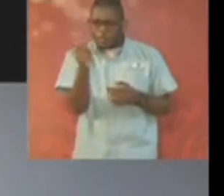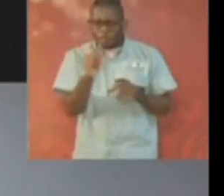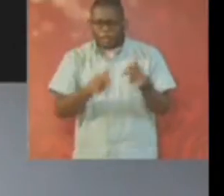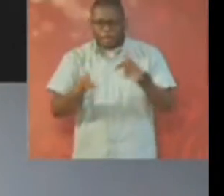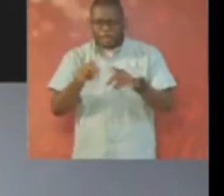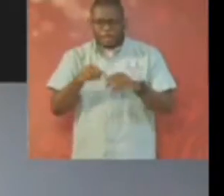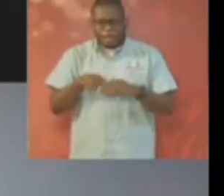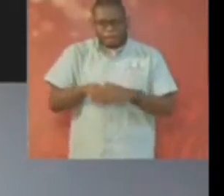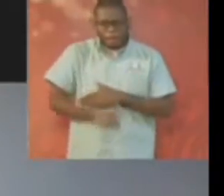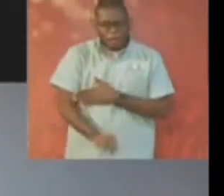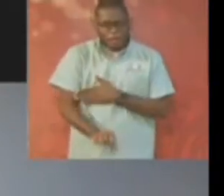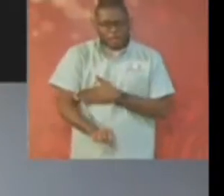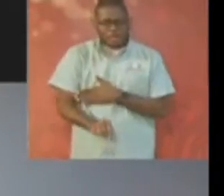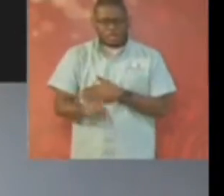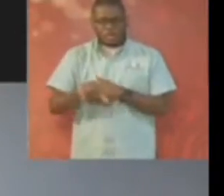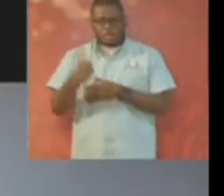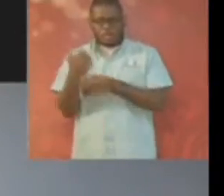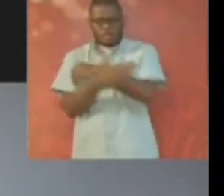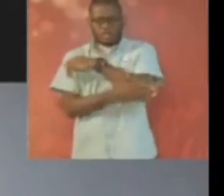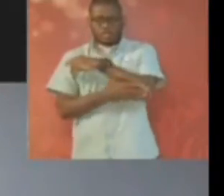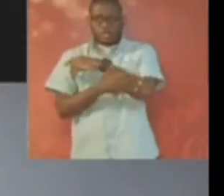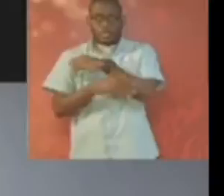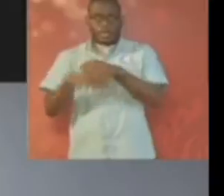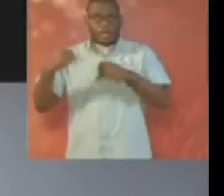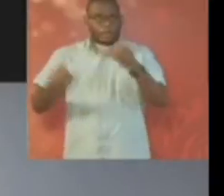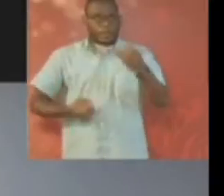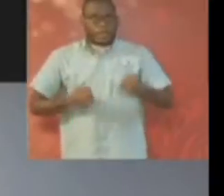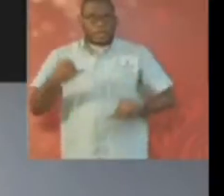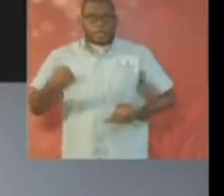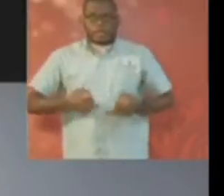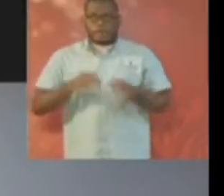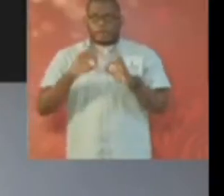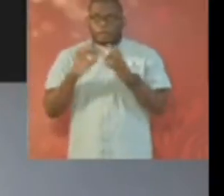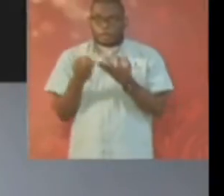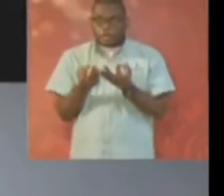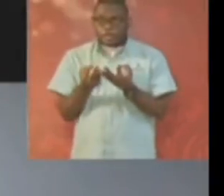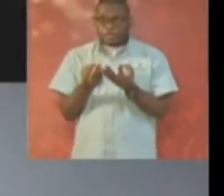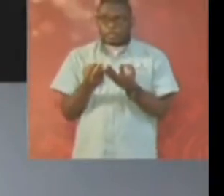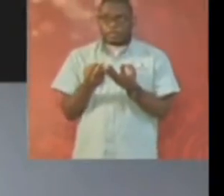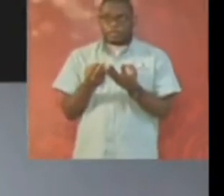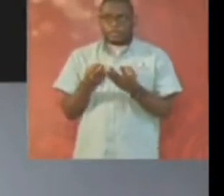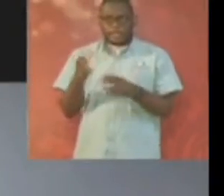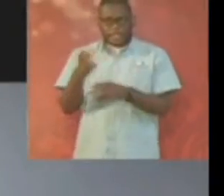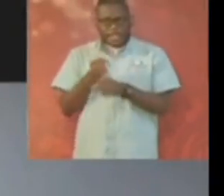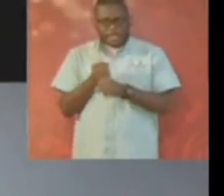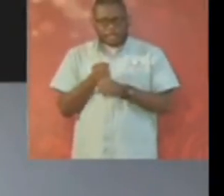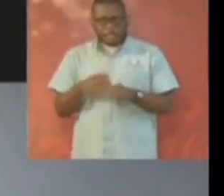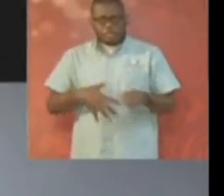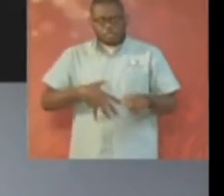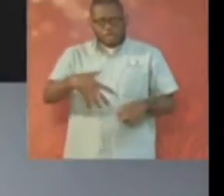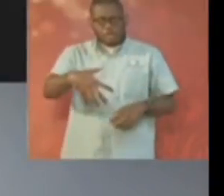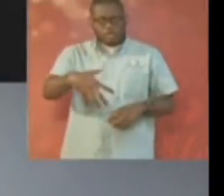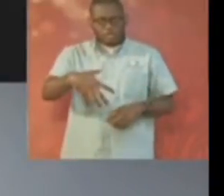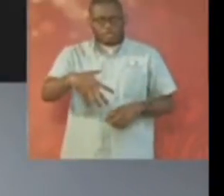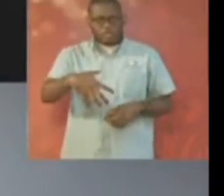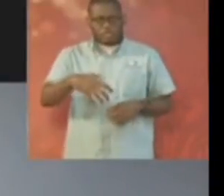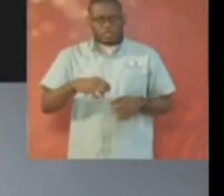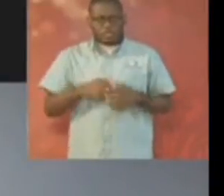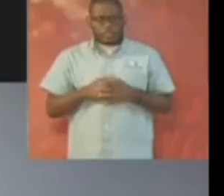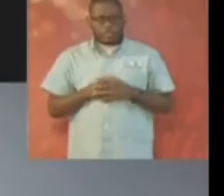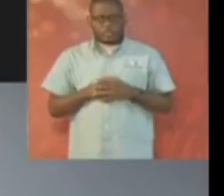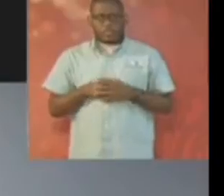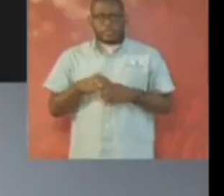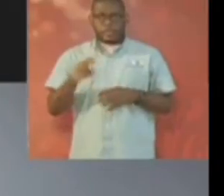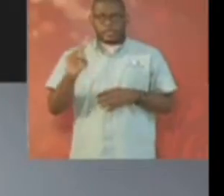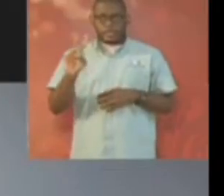incentive where they invite, families or couples to procreate. Is the ministry looking at that as we think about population growth? My second